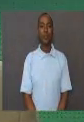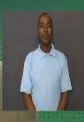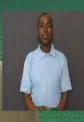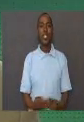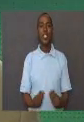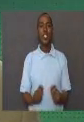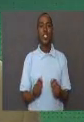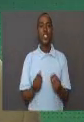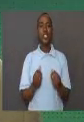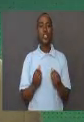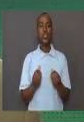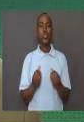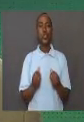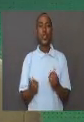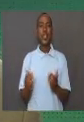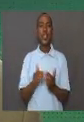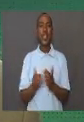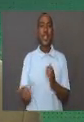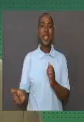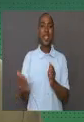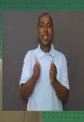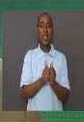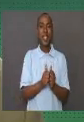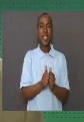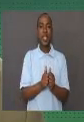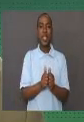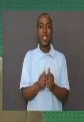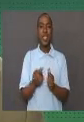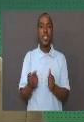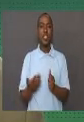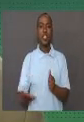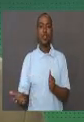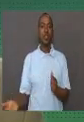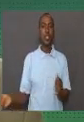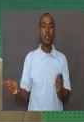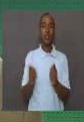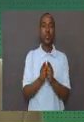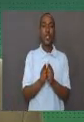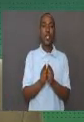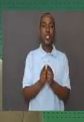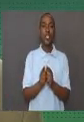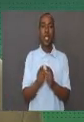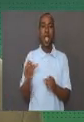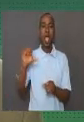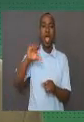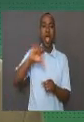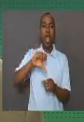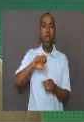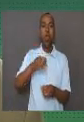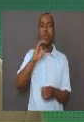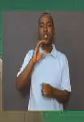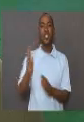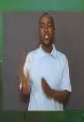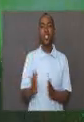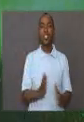Yeast can be combined with any of these materials to make alcoholic